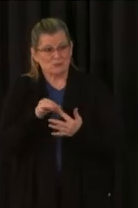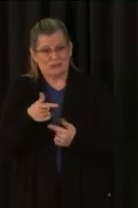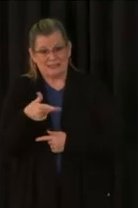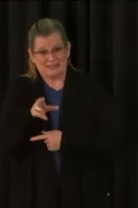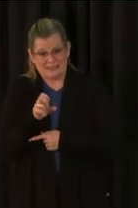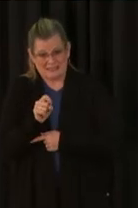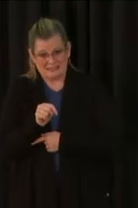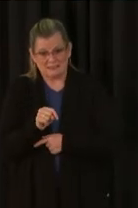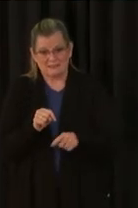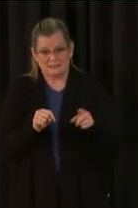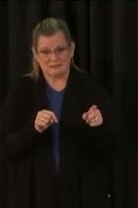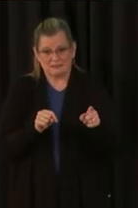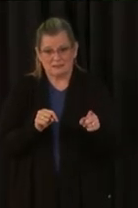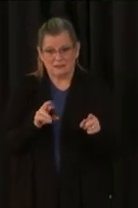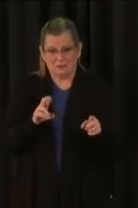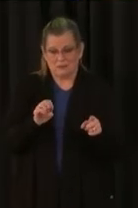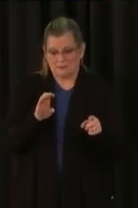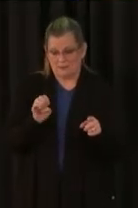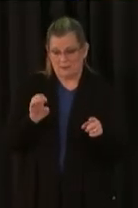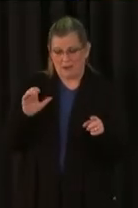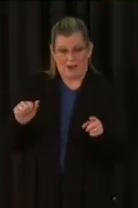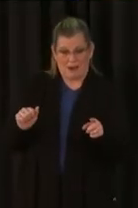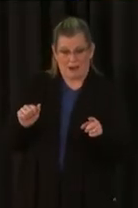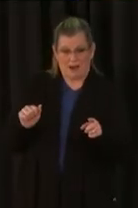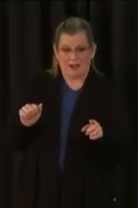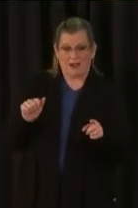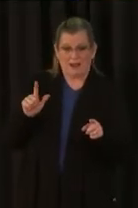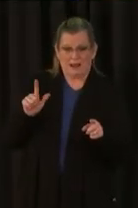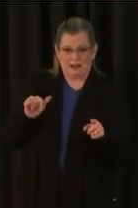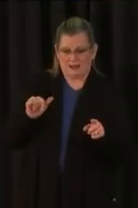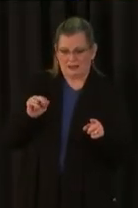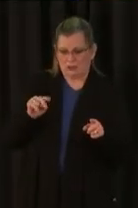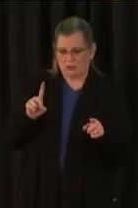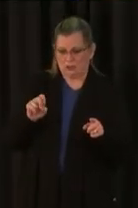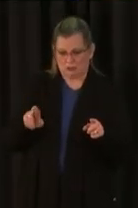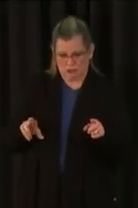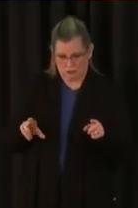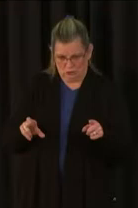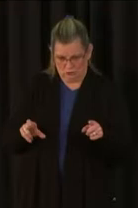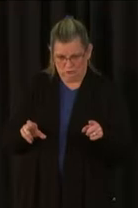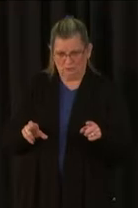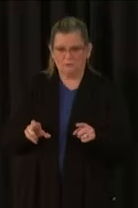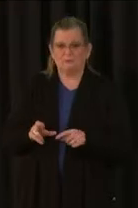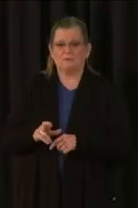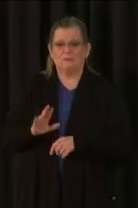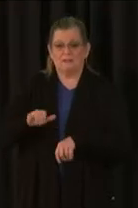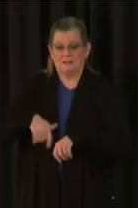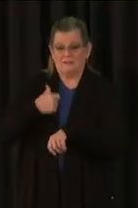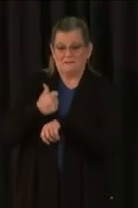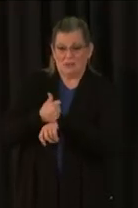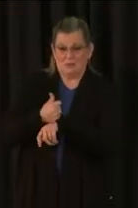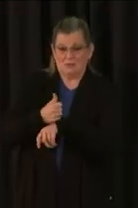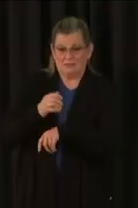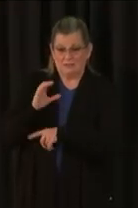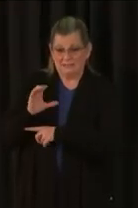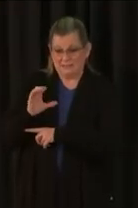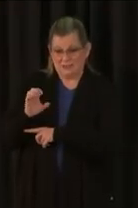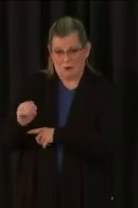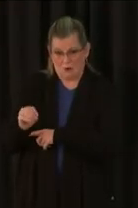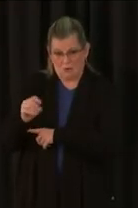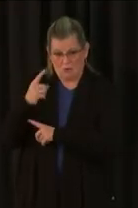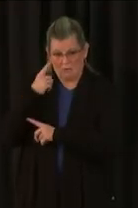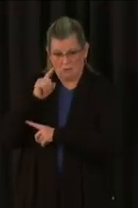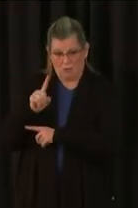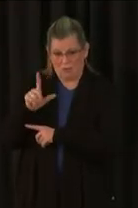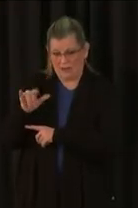evening, Rebecca Linder, who is the founder and CEO of Linder Global Events. She's also